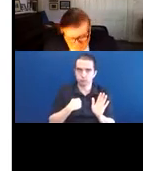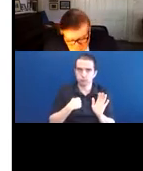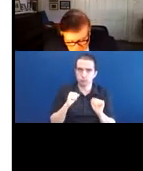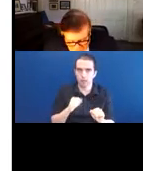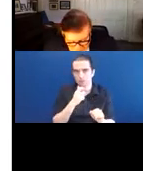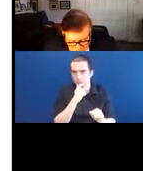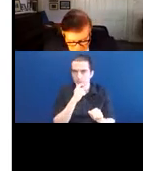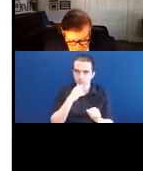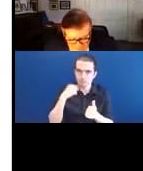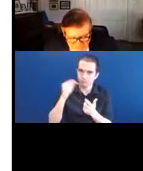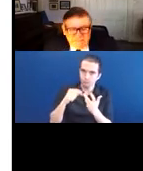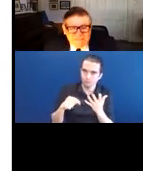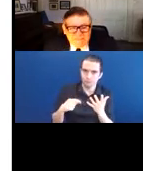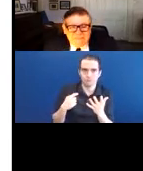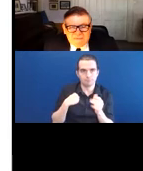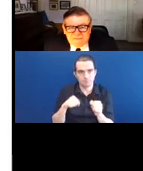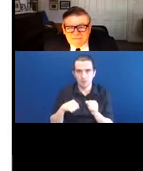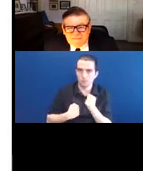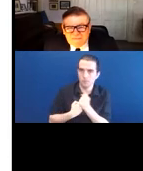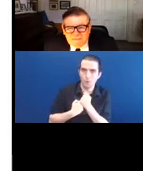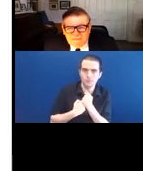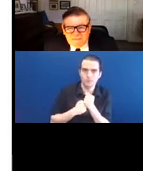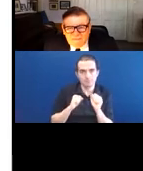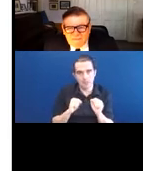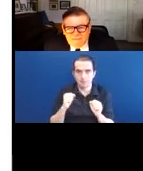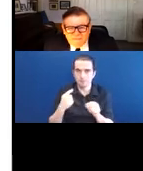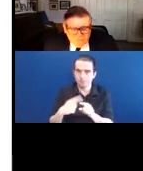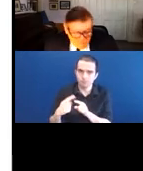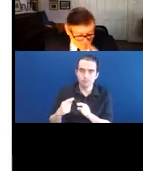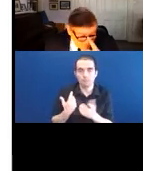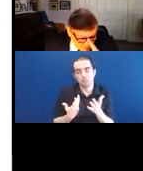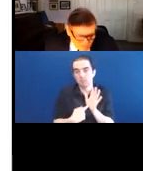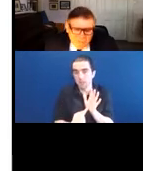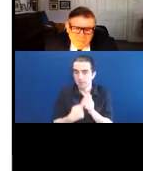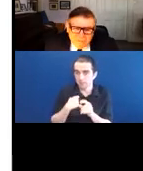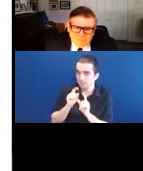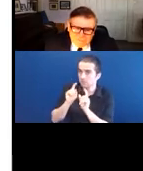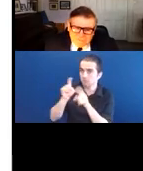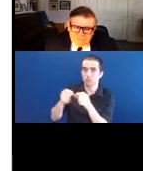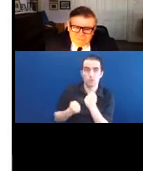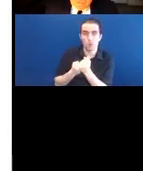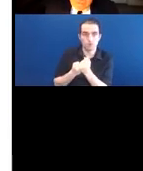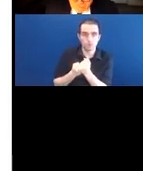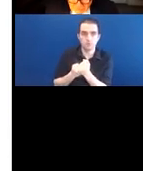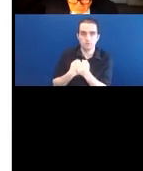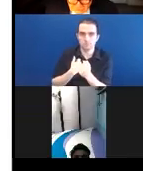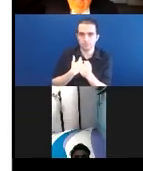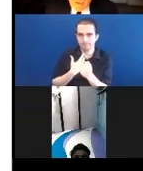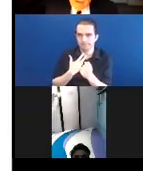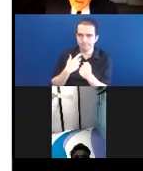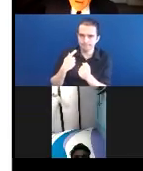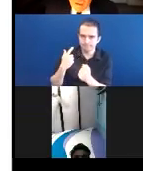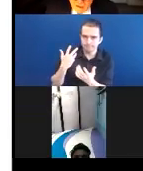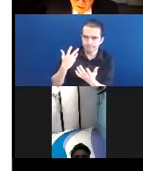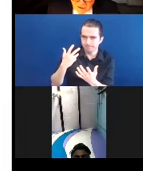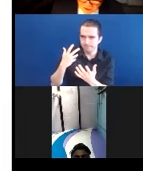into distress, the members know what I like and what I do not like. So even when I'm in hospital, they're